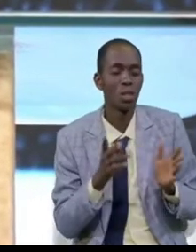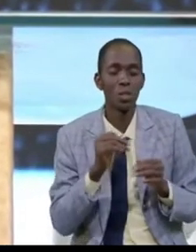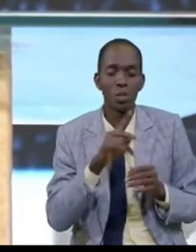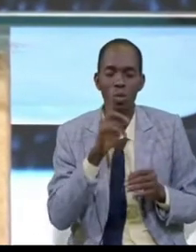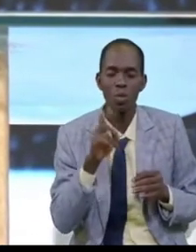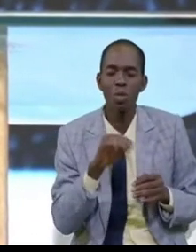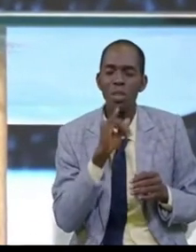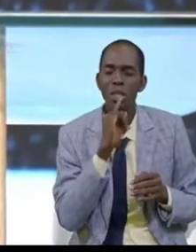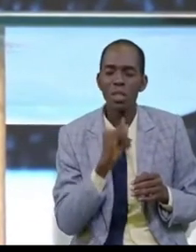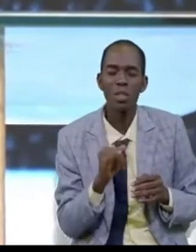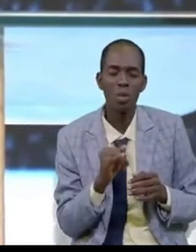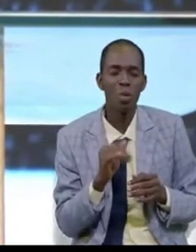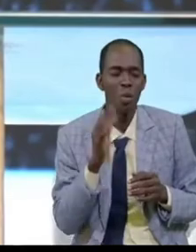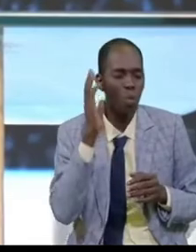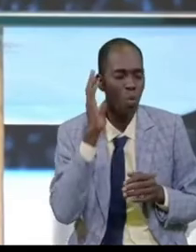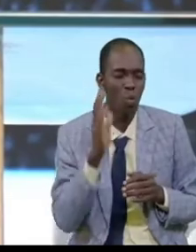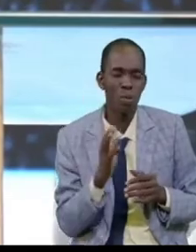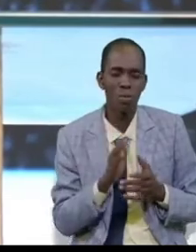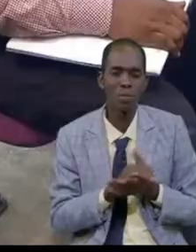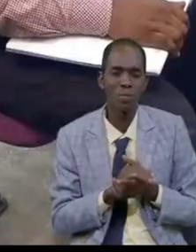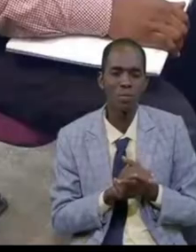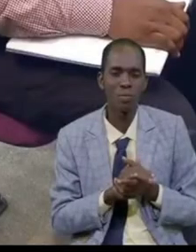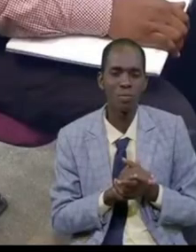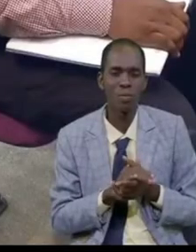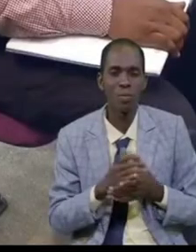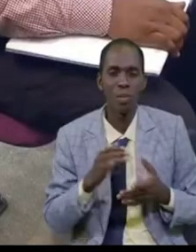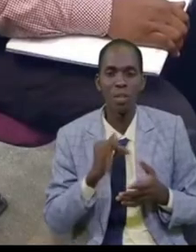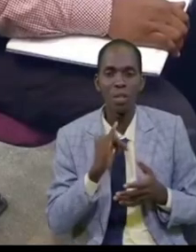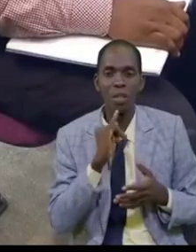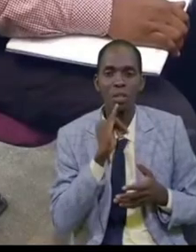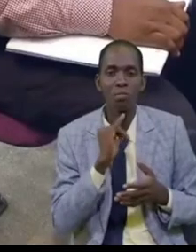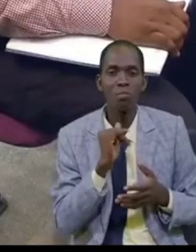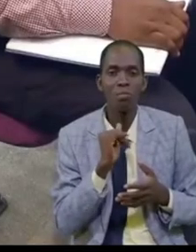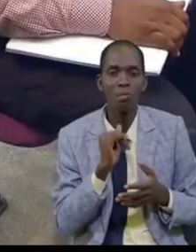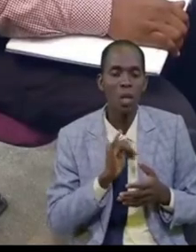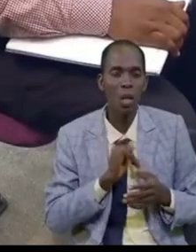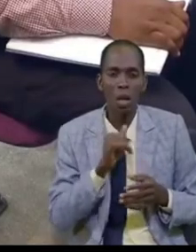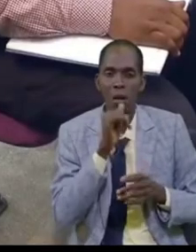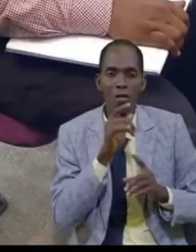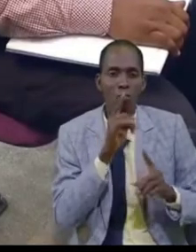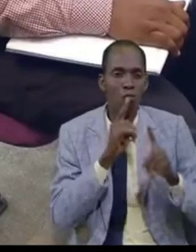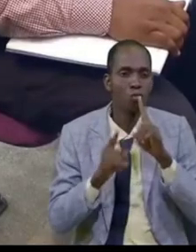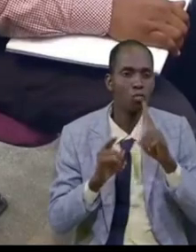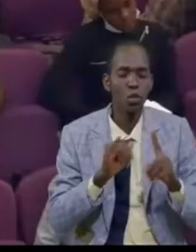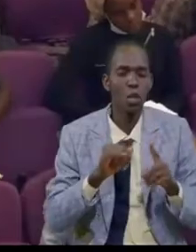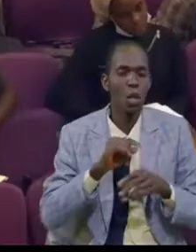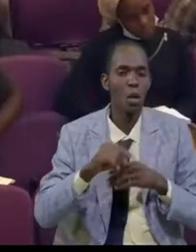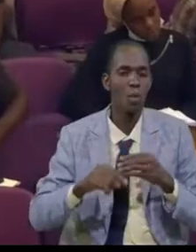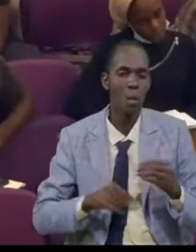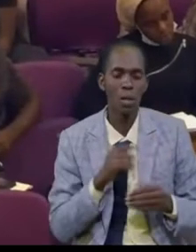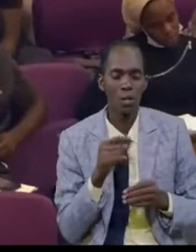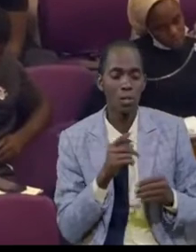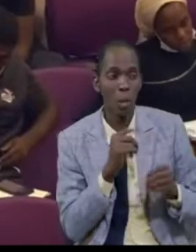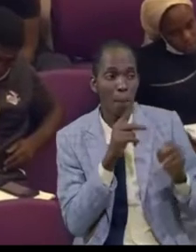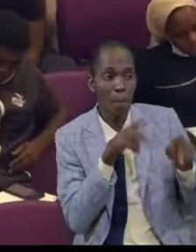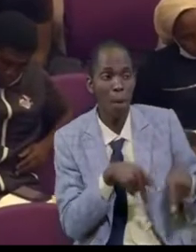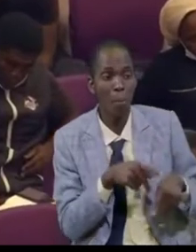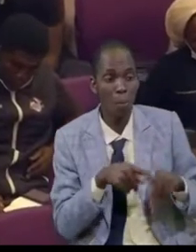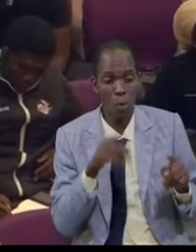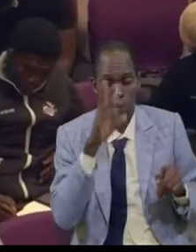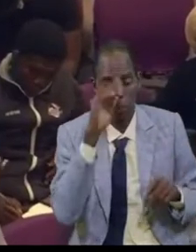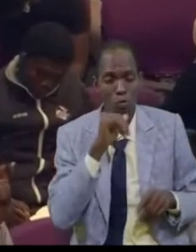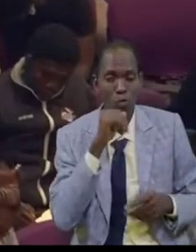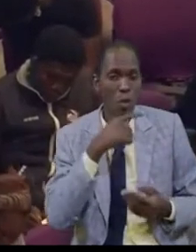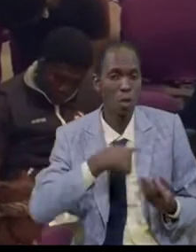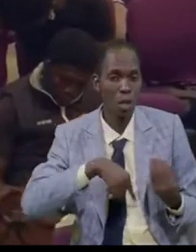is, will this encourage him? He's not here, and I'm talking about him. He's not here.